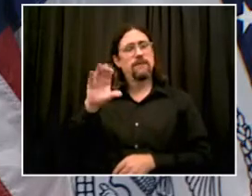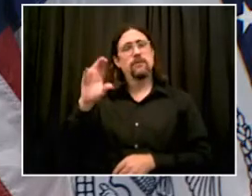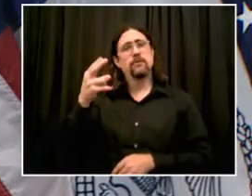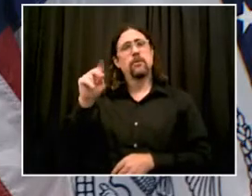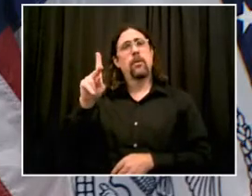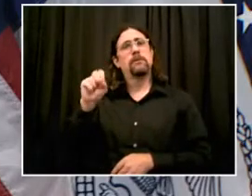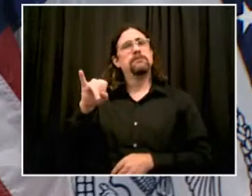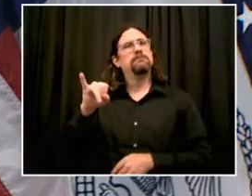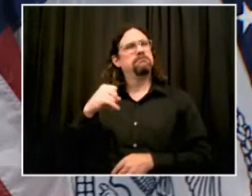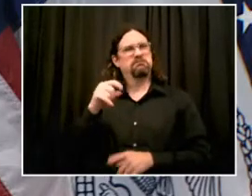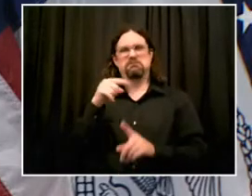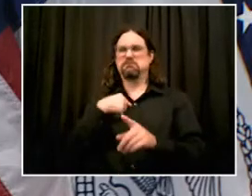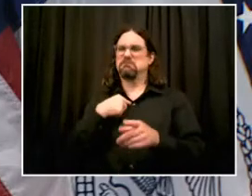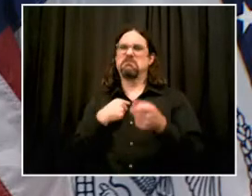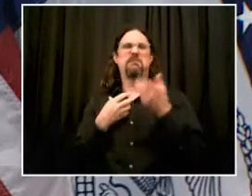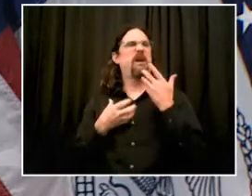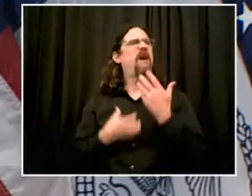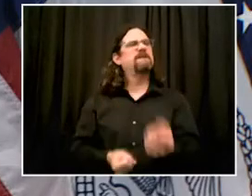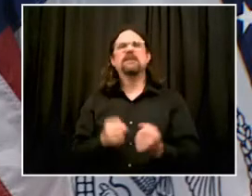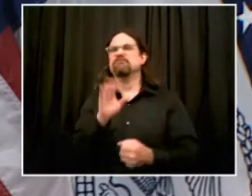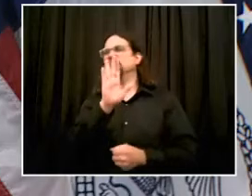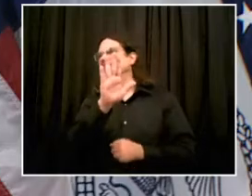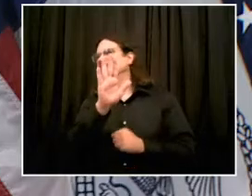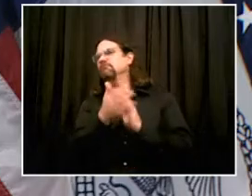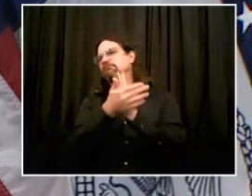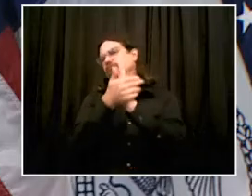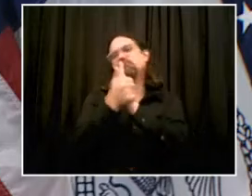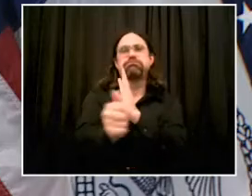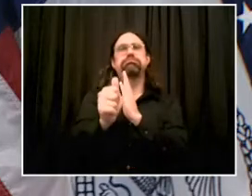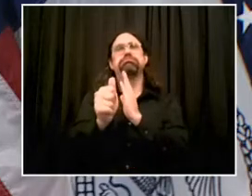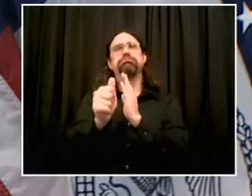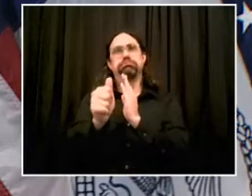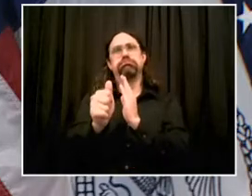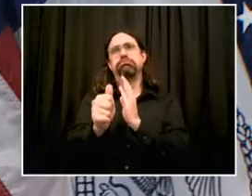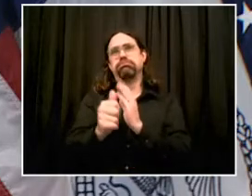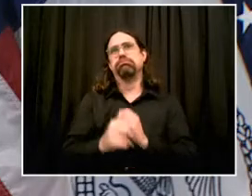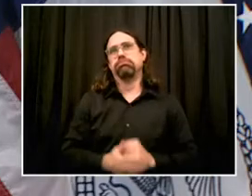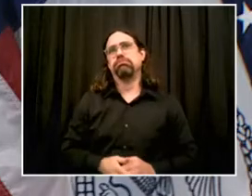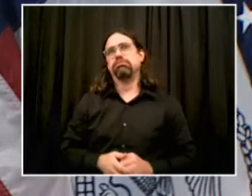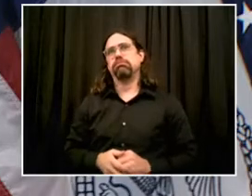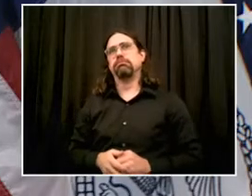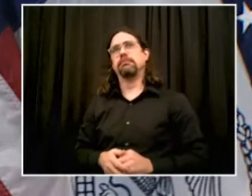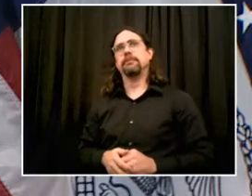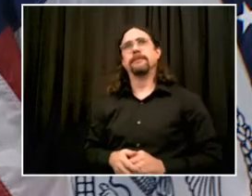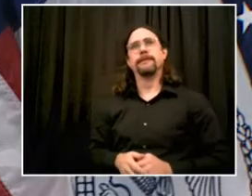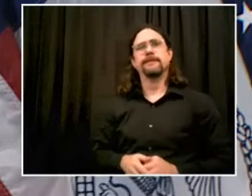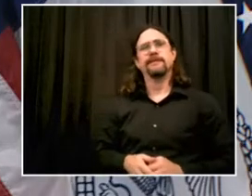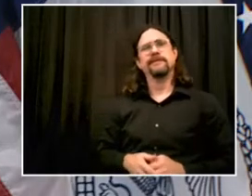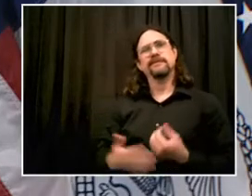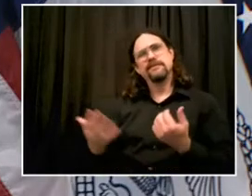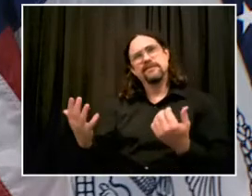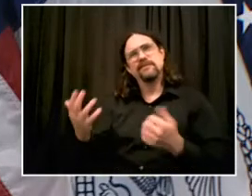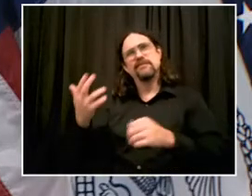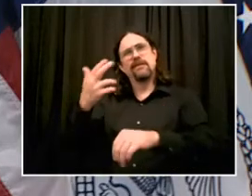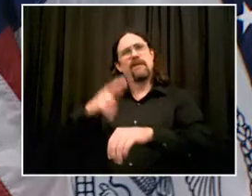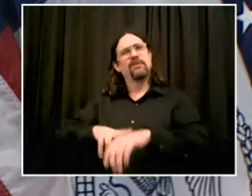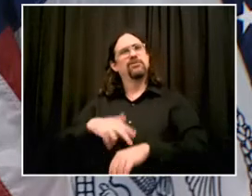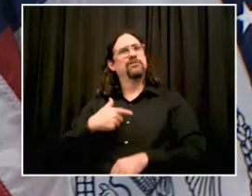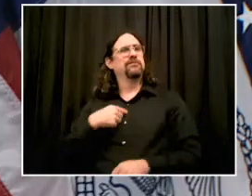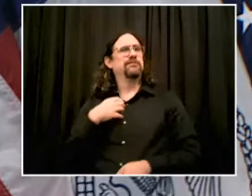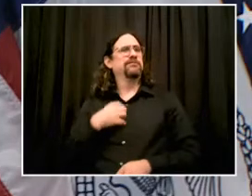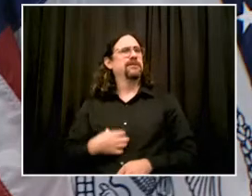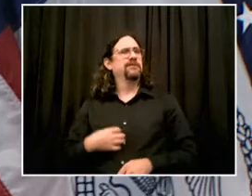life, sometimes things don't work out. Important thing is to respect what someone has contributed and then focus on the future. That's